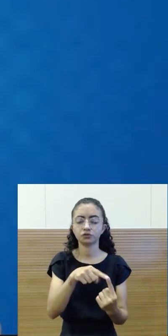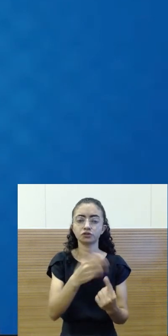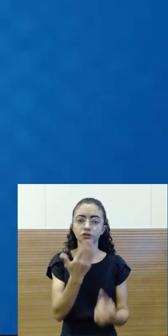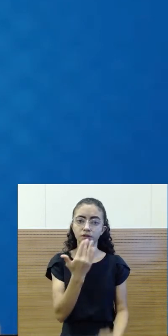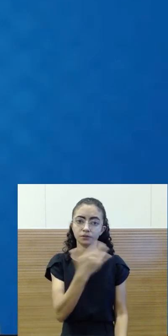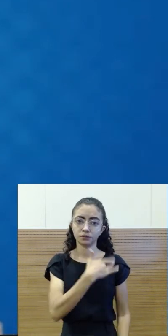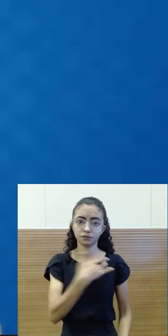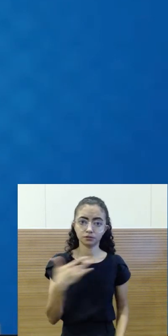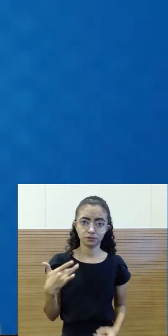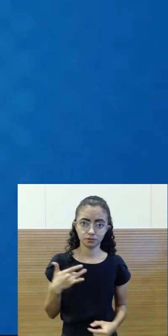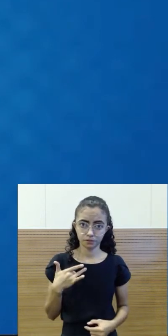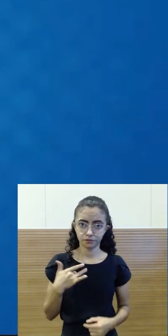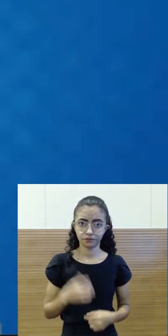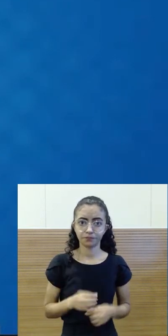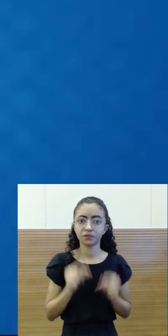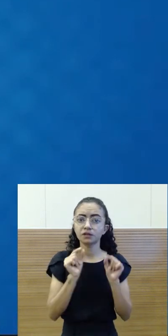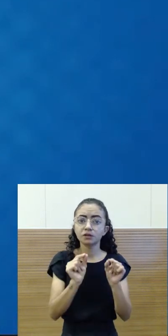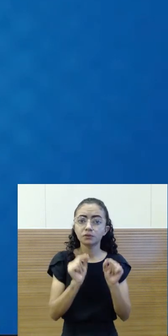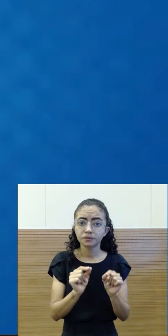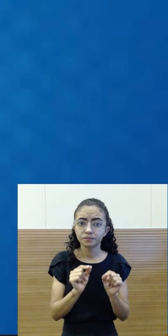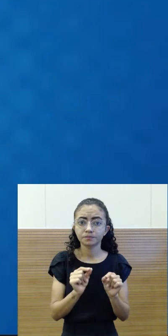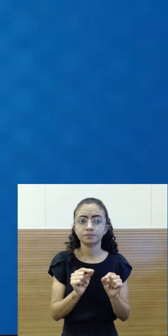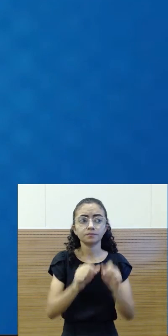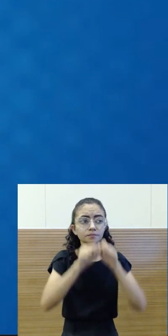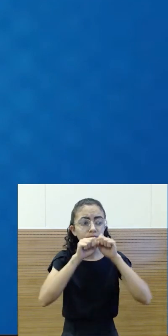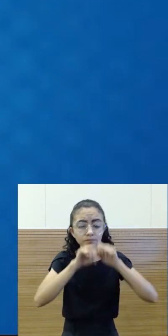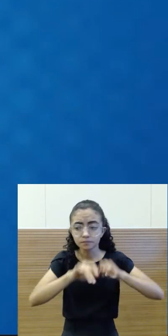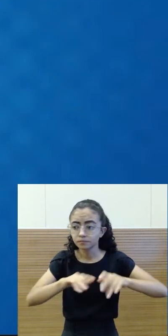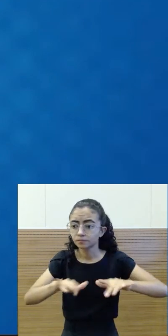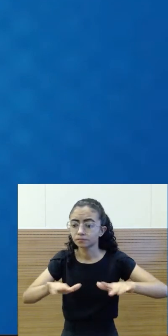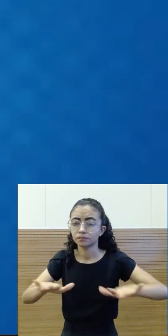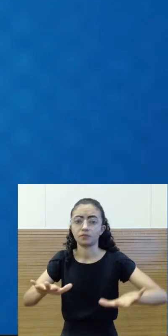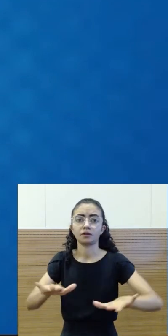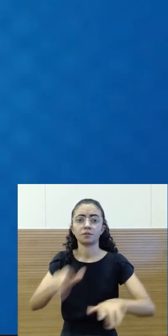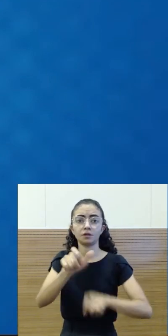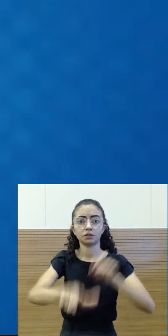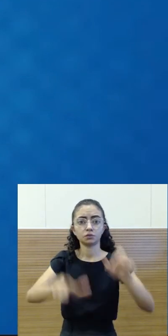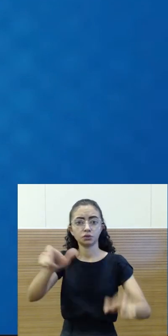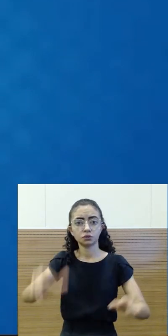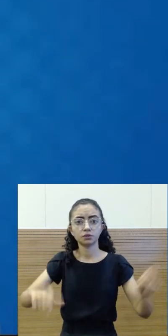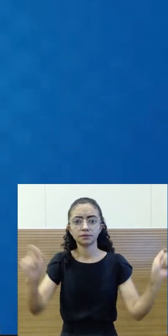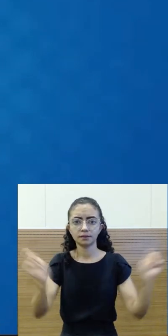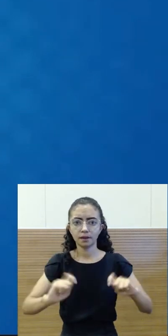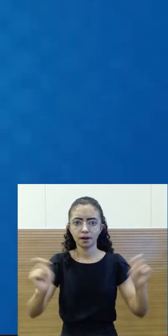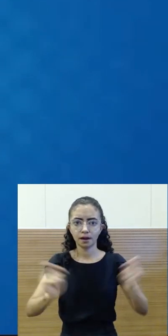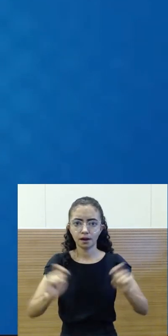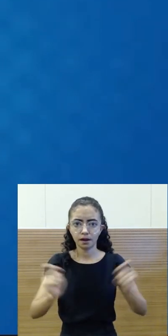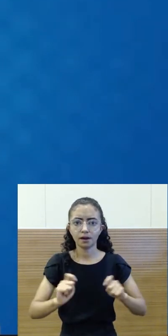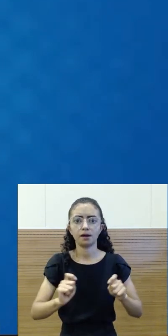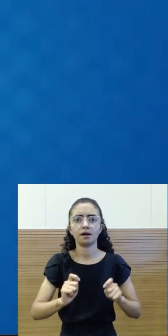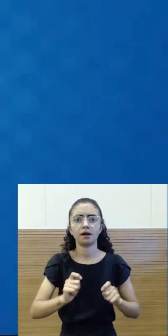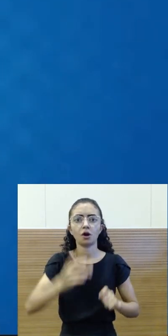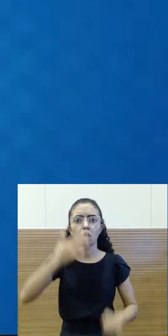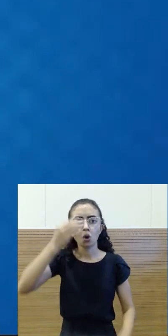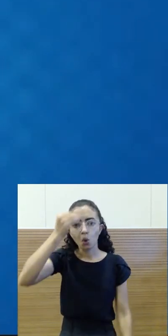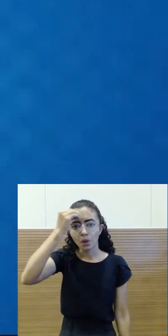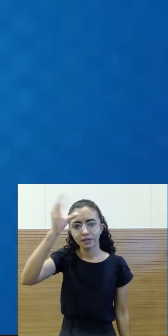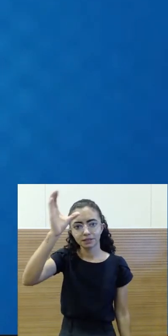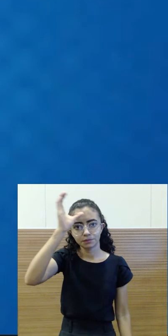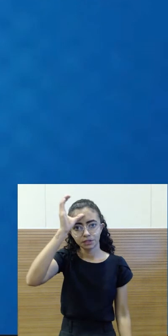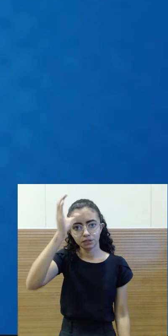bring access to people of healthy and sustainable diets. So it's a